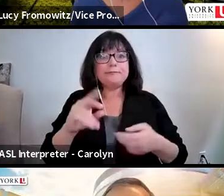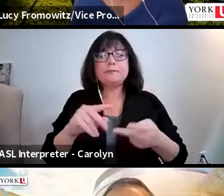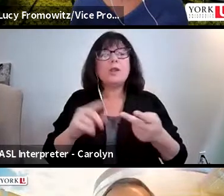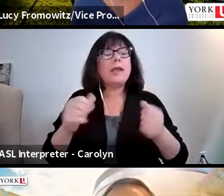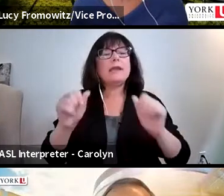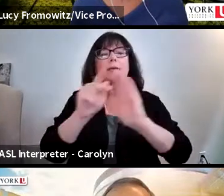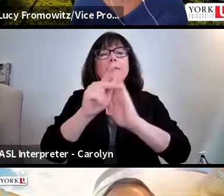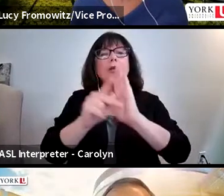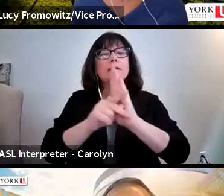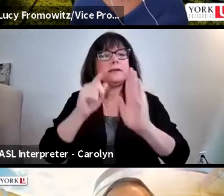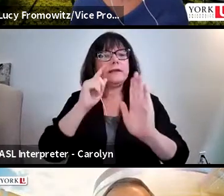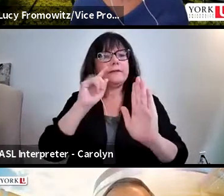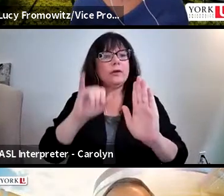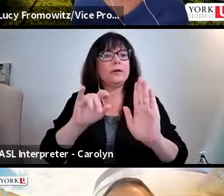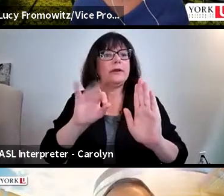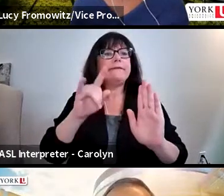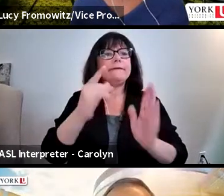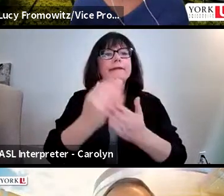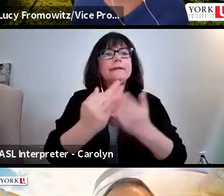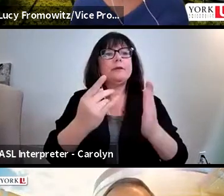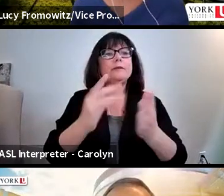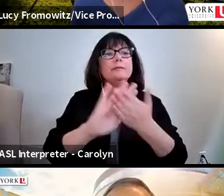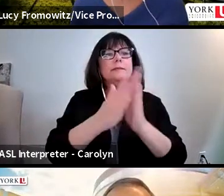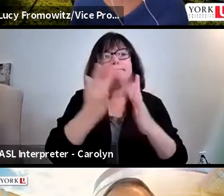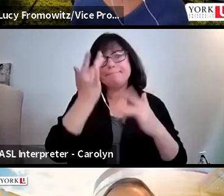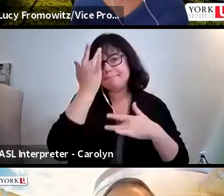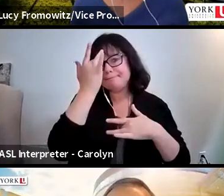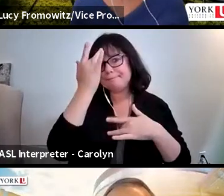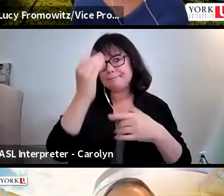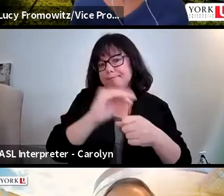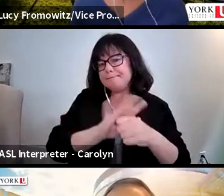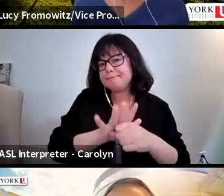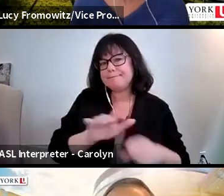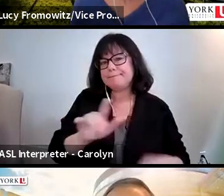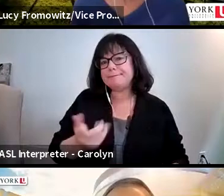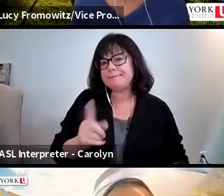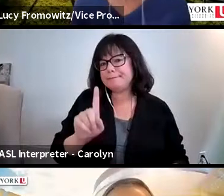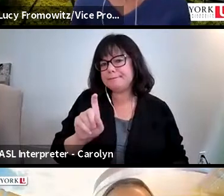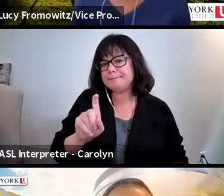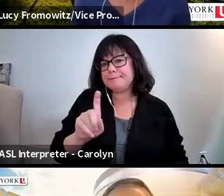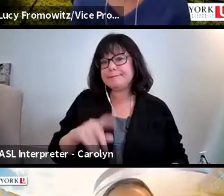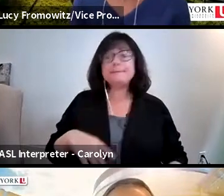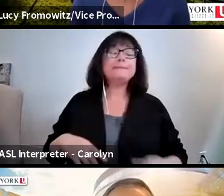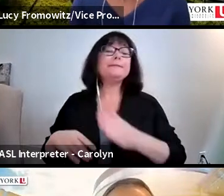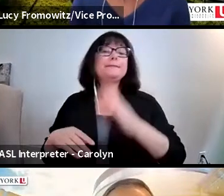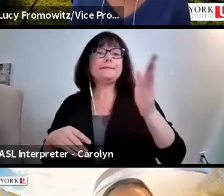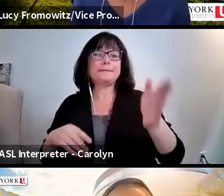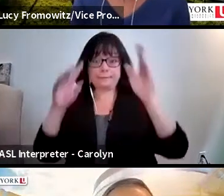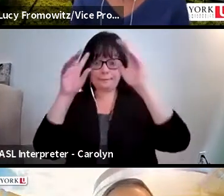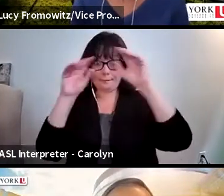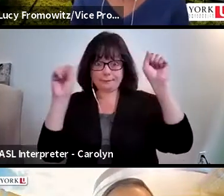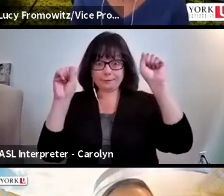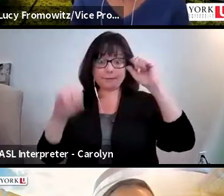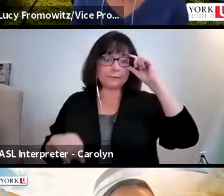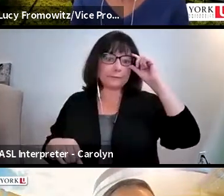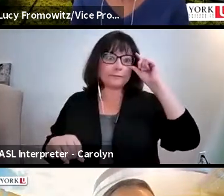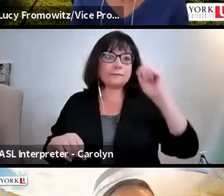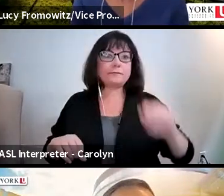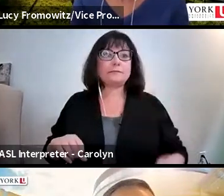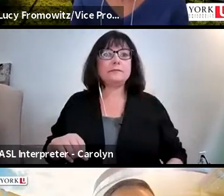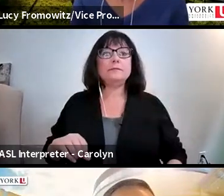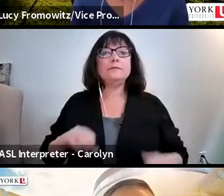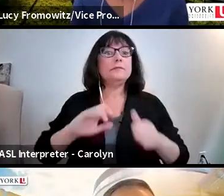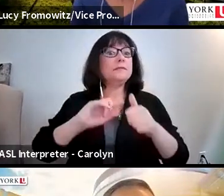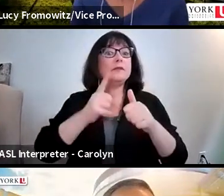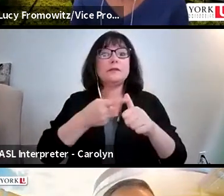place to address these issues? Look, in the first instance, we should be taking every possible step that we can,